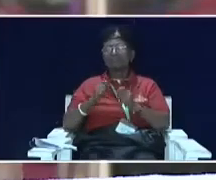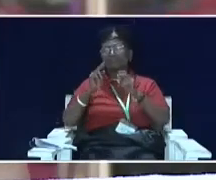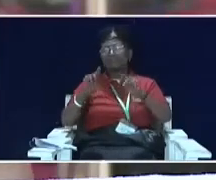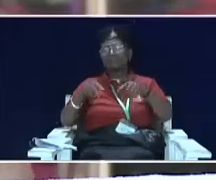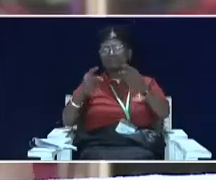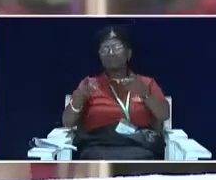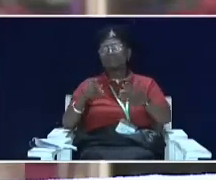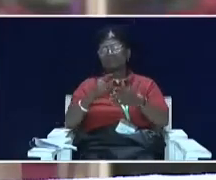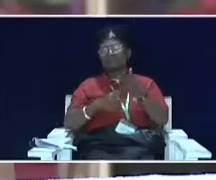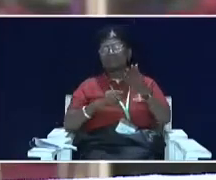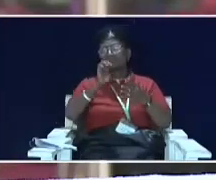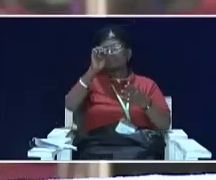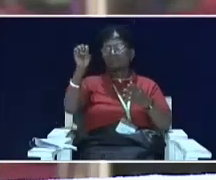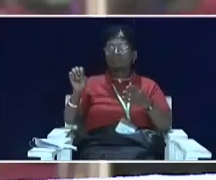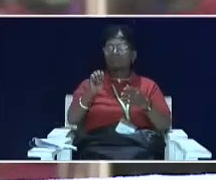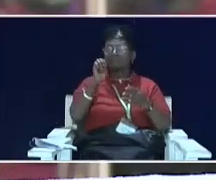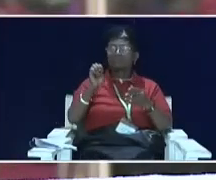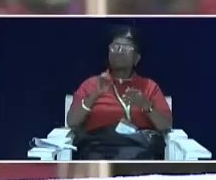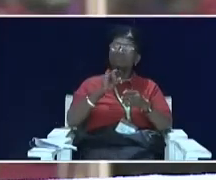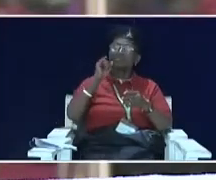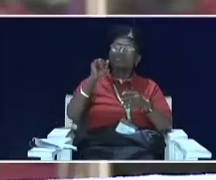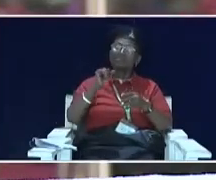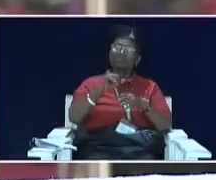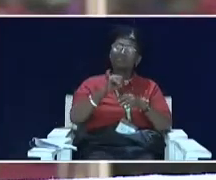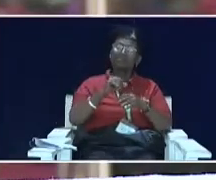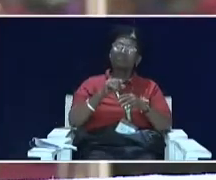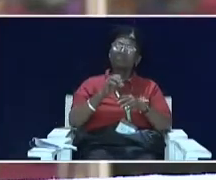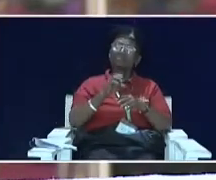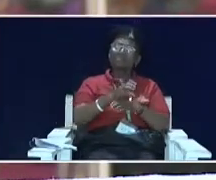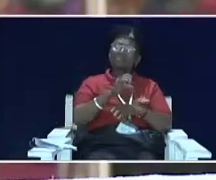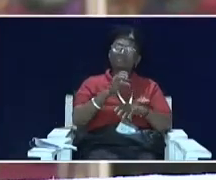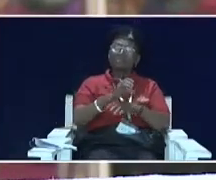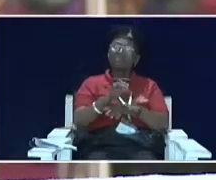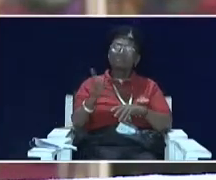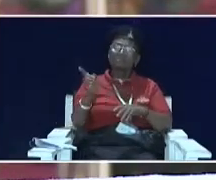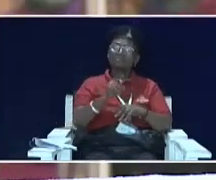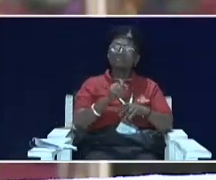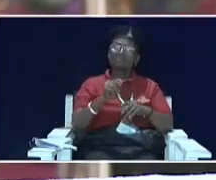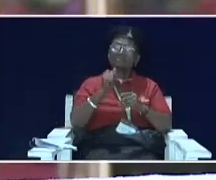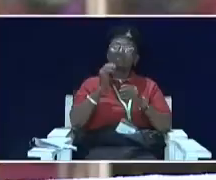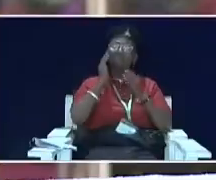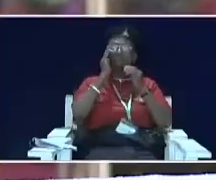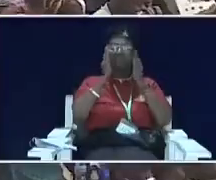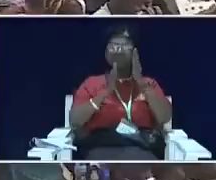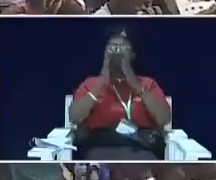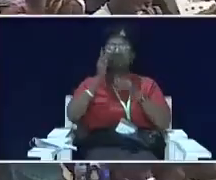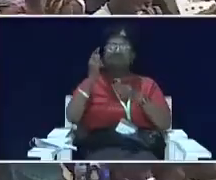Whatever it is that is causing you embarrassment, the fire of God will fall tonight.